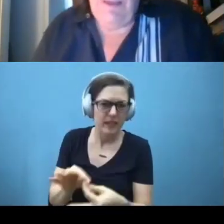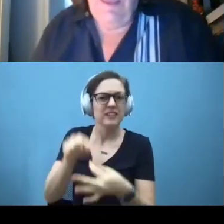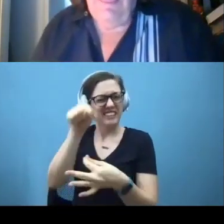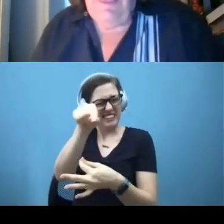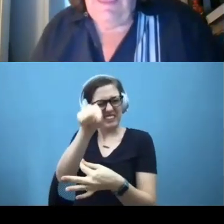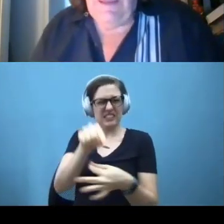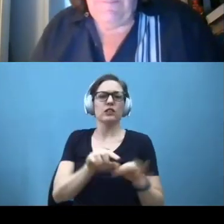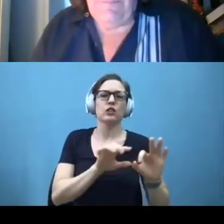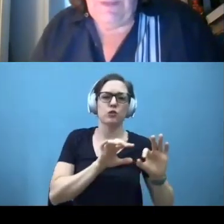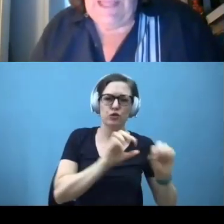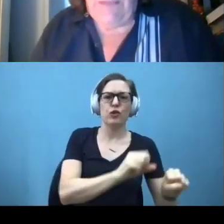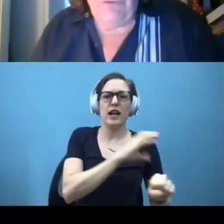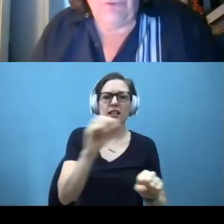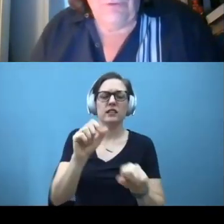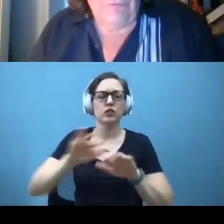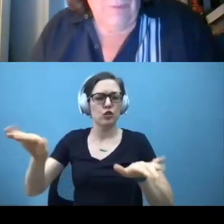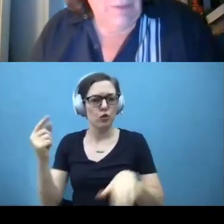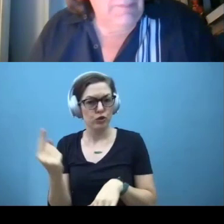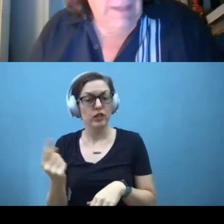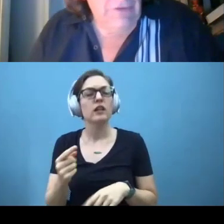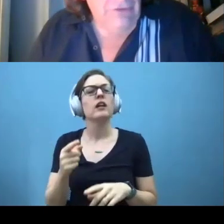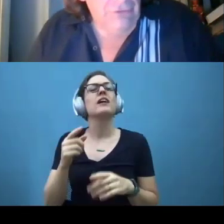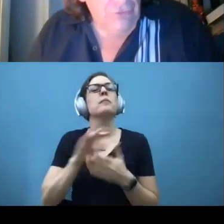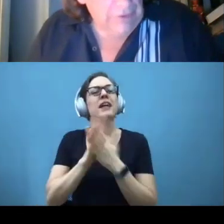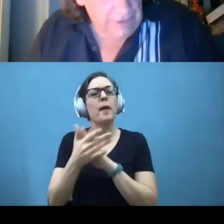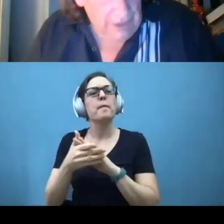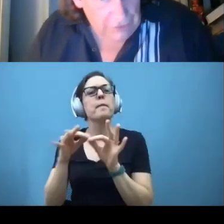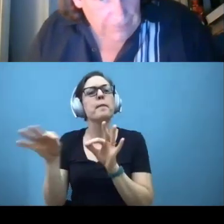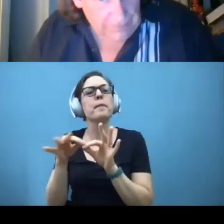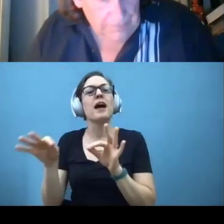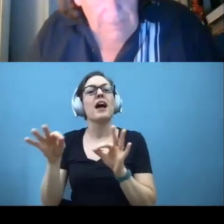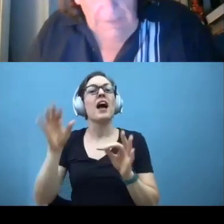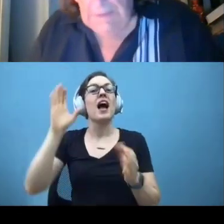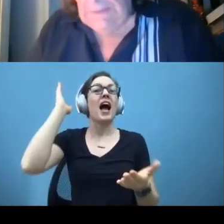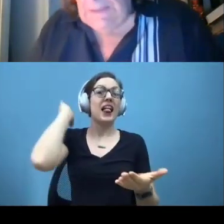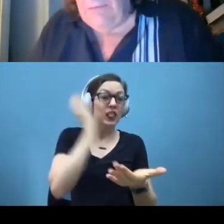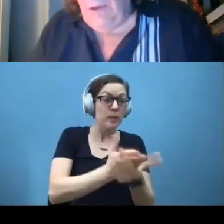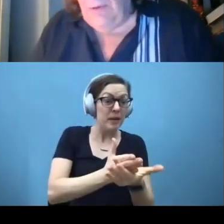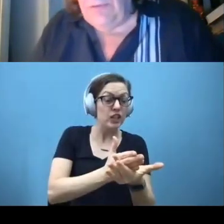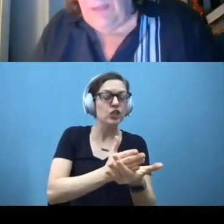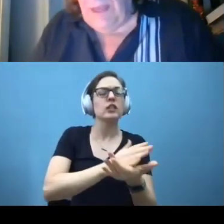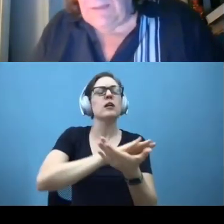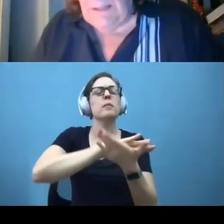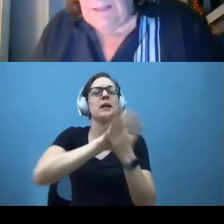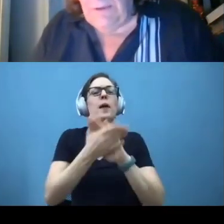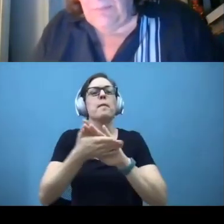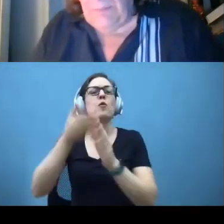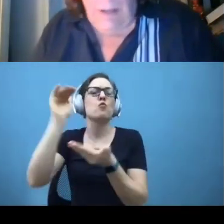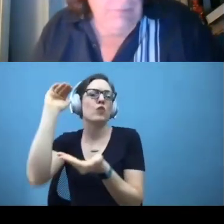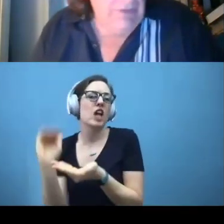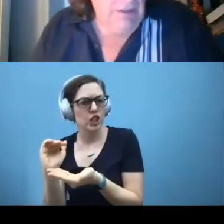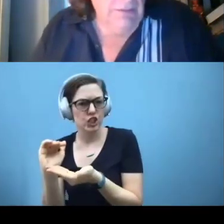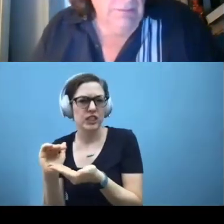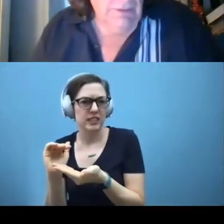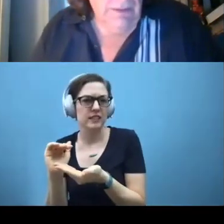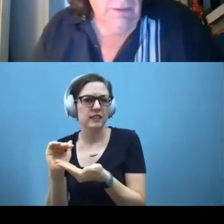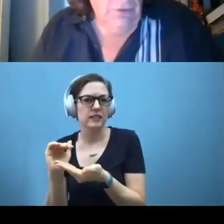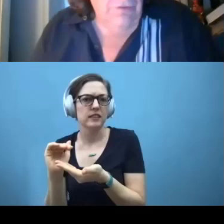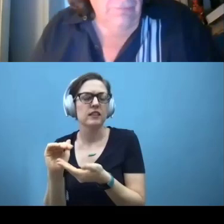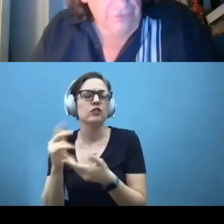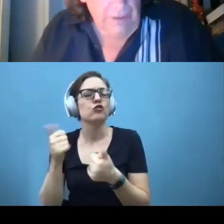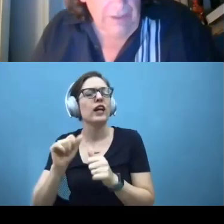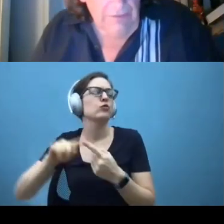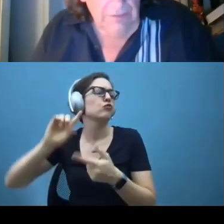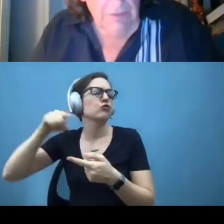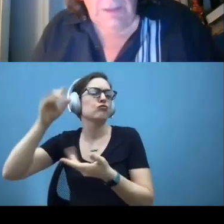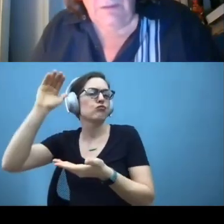time, the language turned from elimination to reduction. I've noticed that there's been an uptick in the use